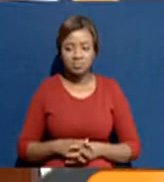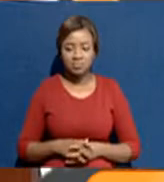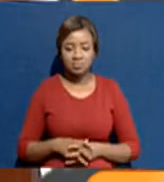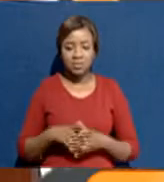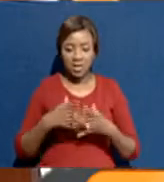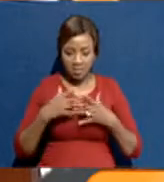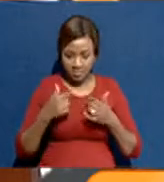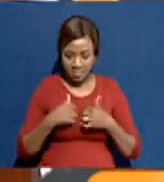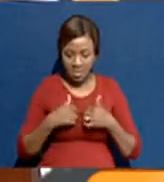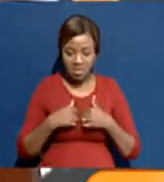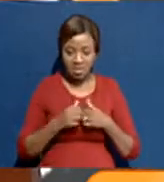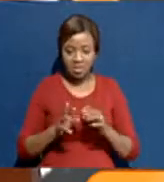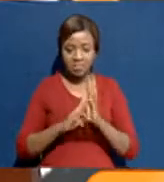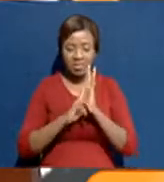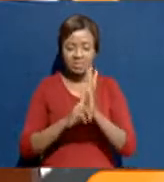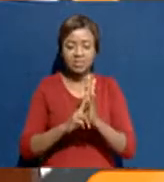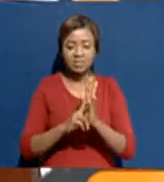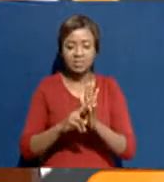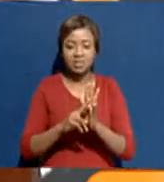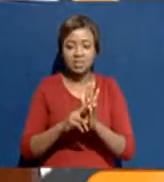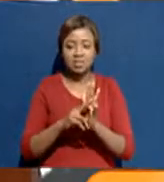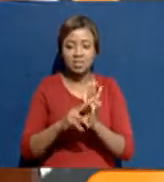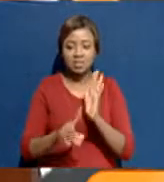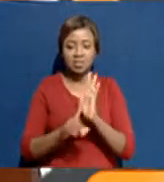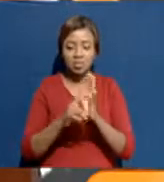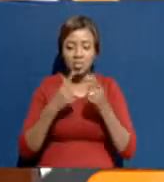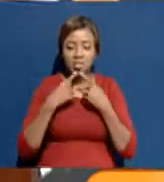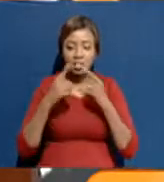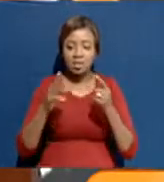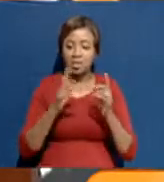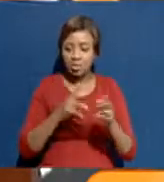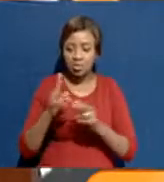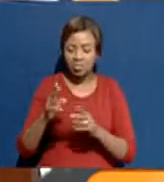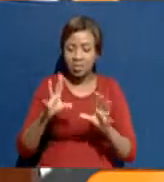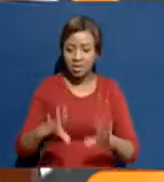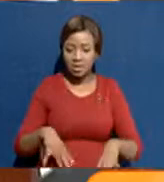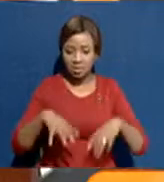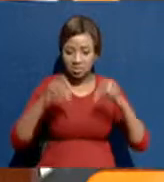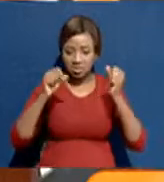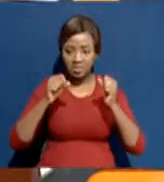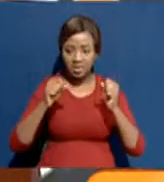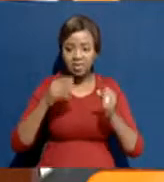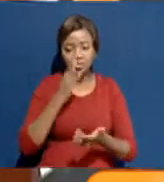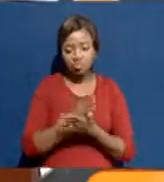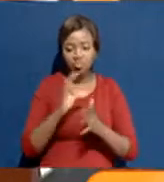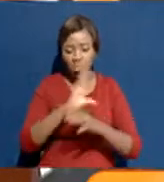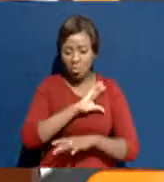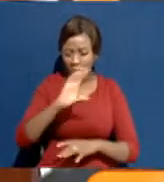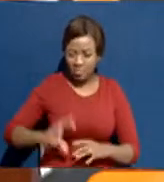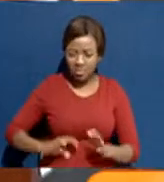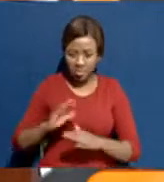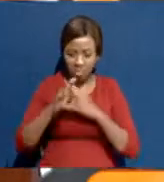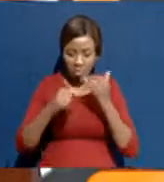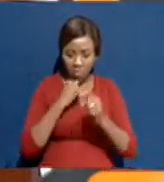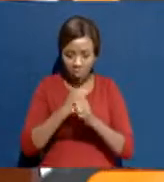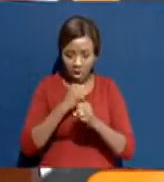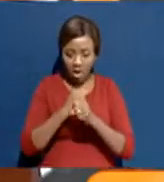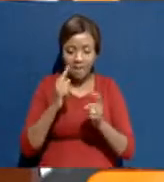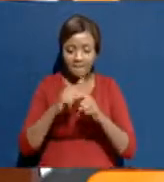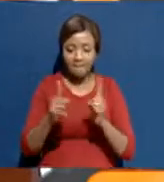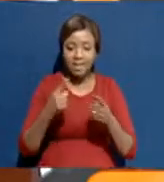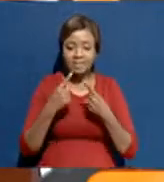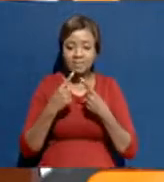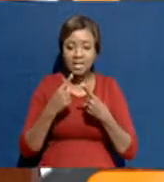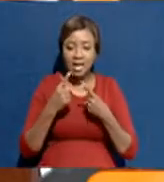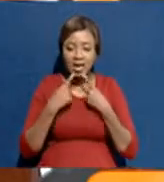announcement. By law, the commissions, the chairman, is a commission is going to do the whole work. But for